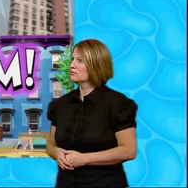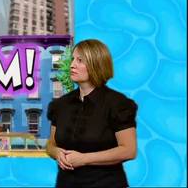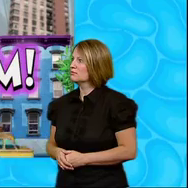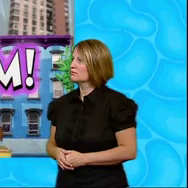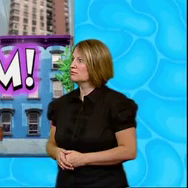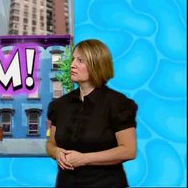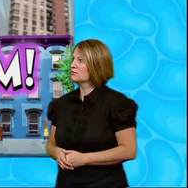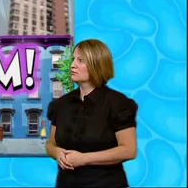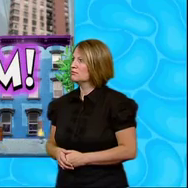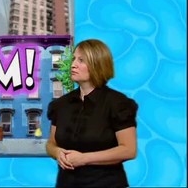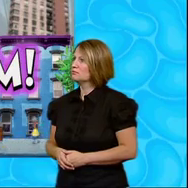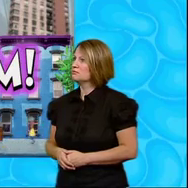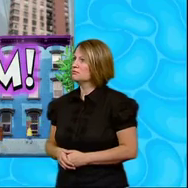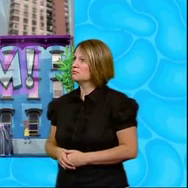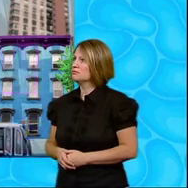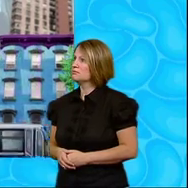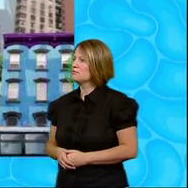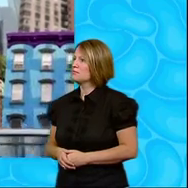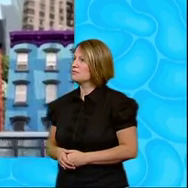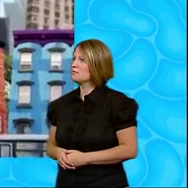Boom Sonic Boom.